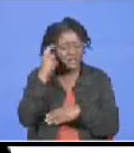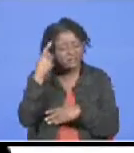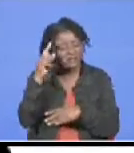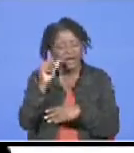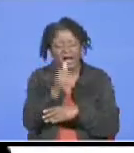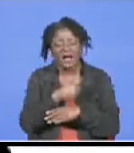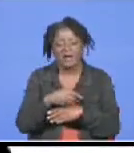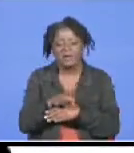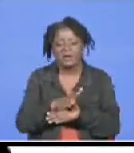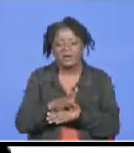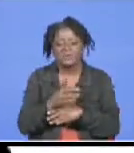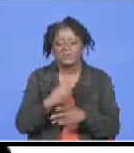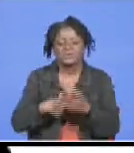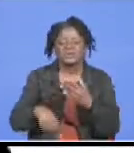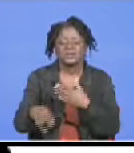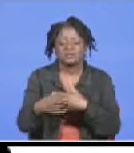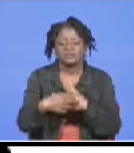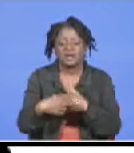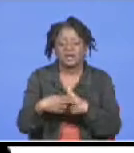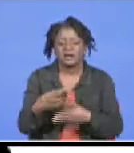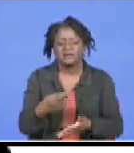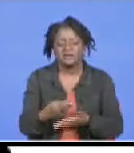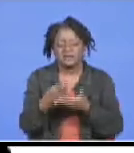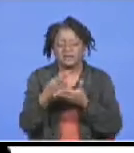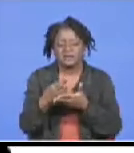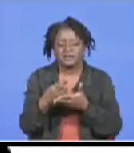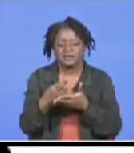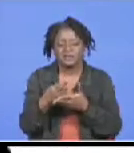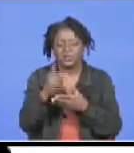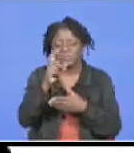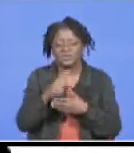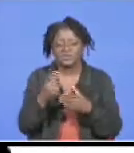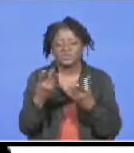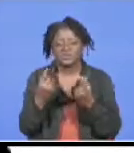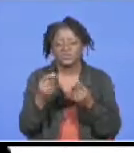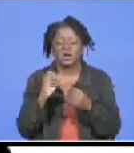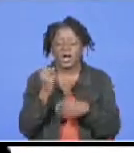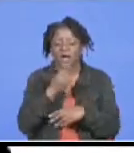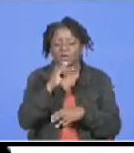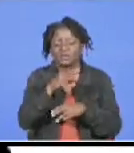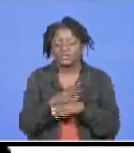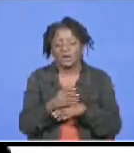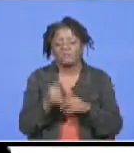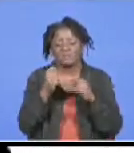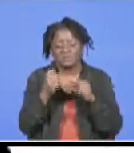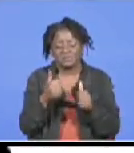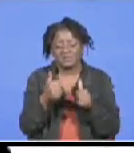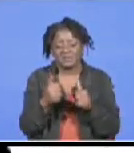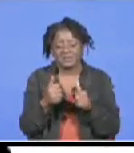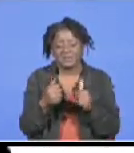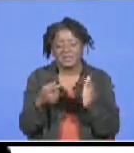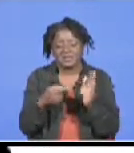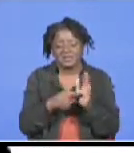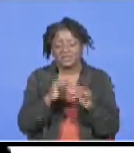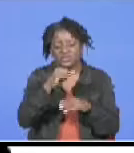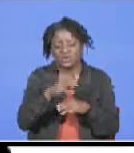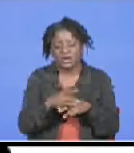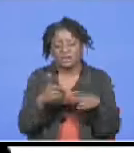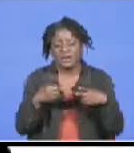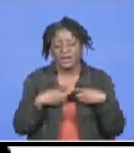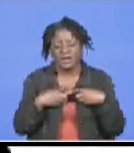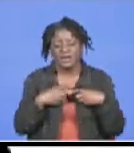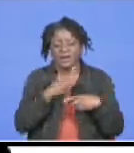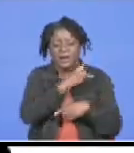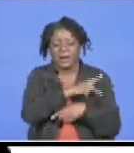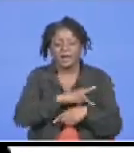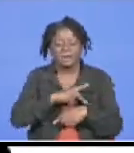do our job as soon as possible, and that is why this particular job has a more personal touch to me, because I want Abaco to come back